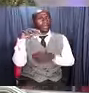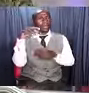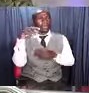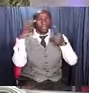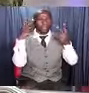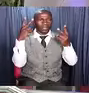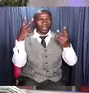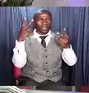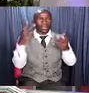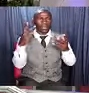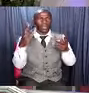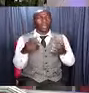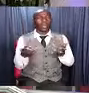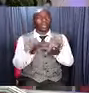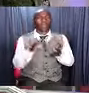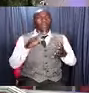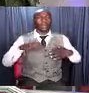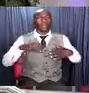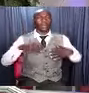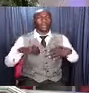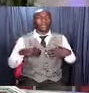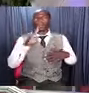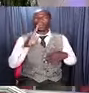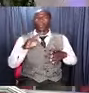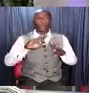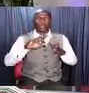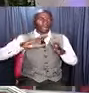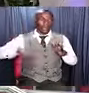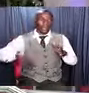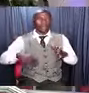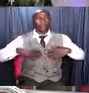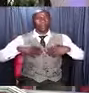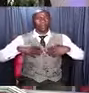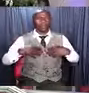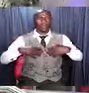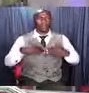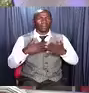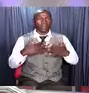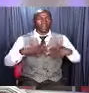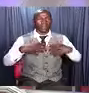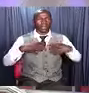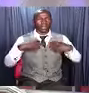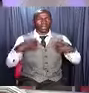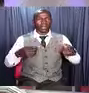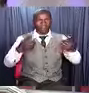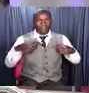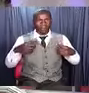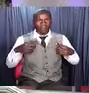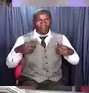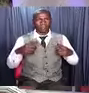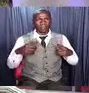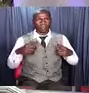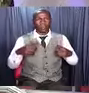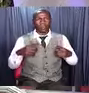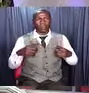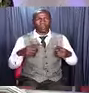You are waiting to see that when you be happy, you will be late. Delight before they come. Memwagiza baba Mungu